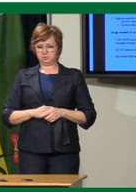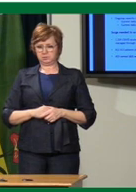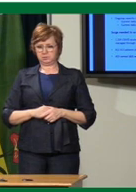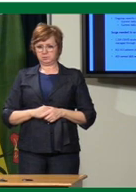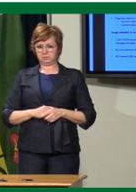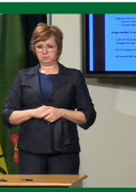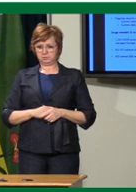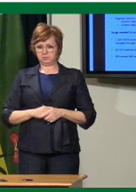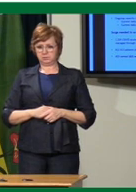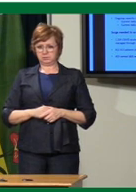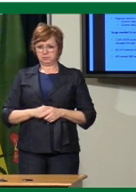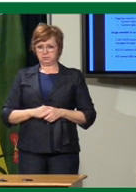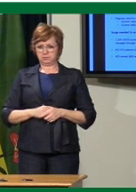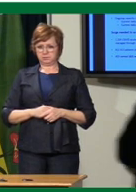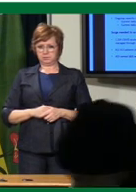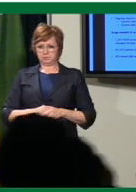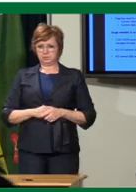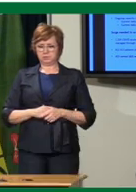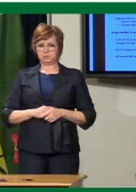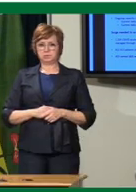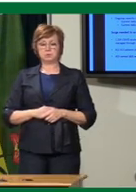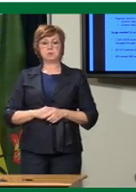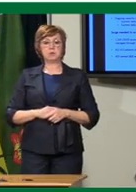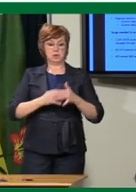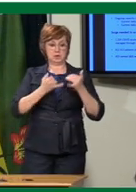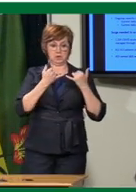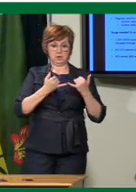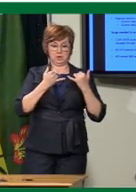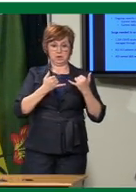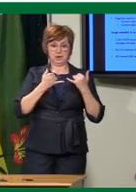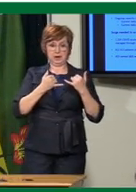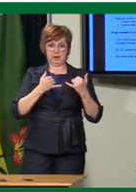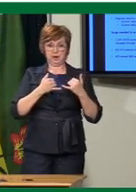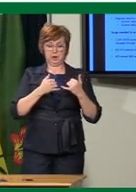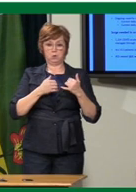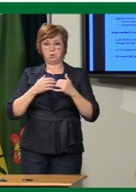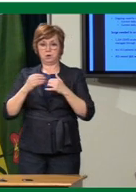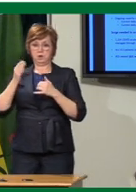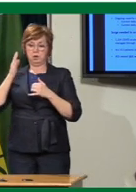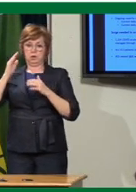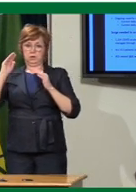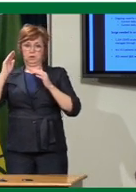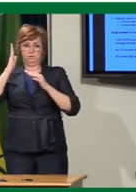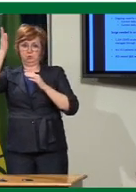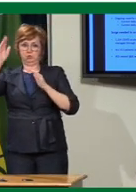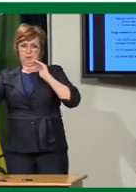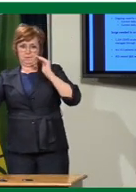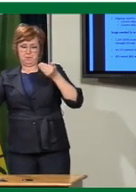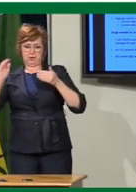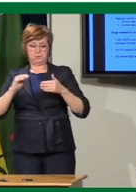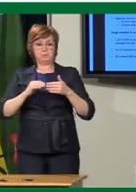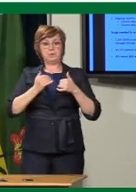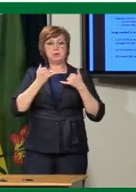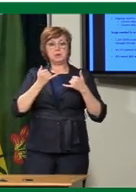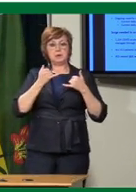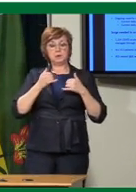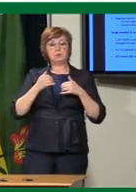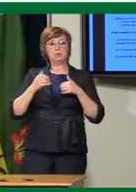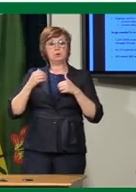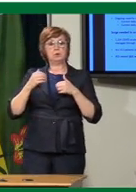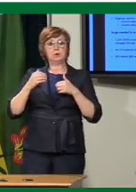So how are we doing right now? So just looking at our current state and comparing it to where we were in the